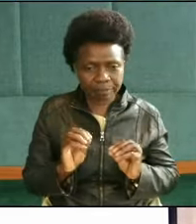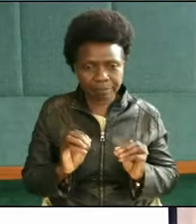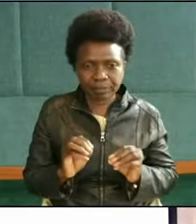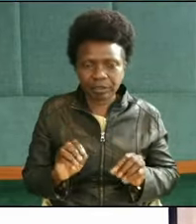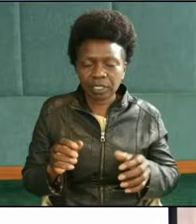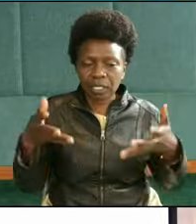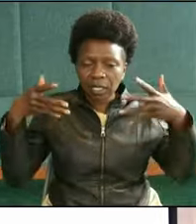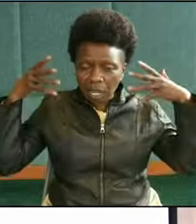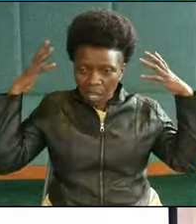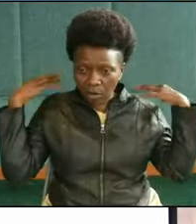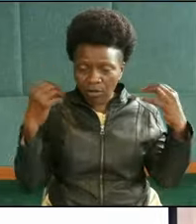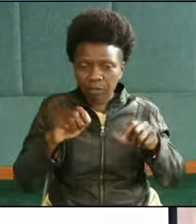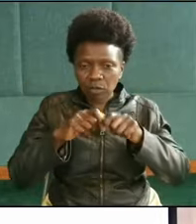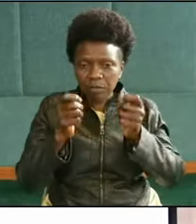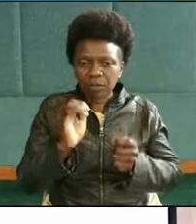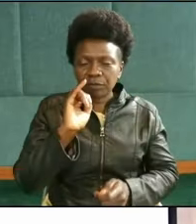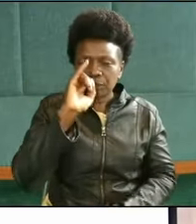the tribe of Judah